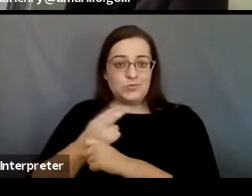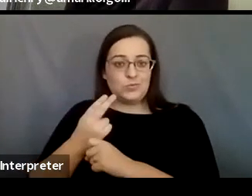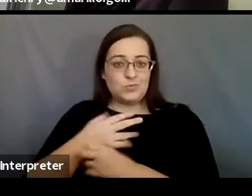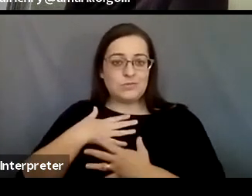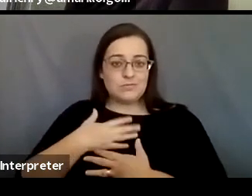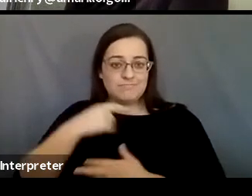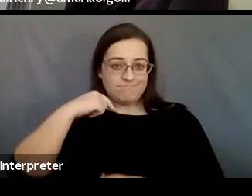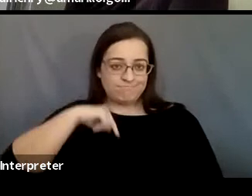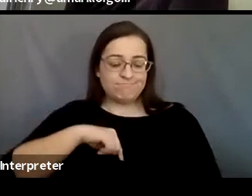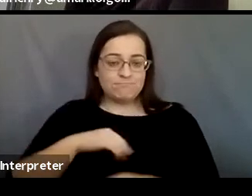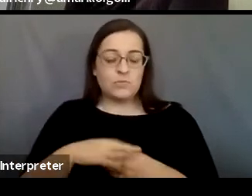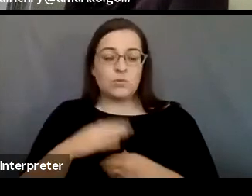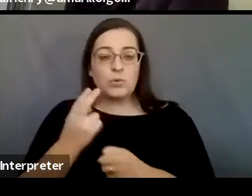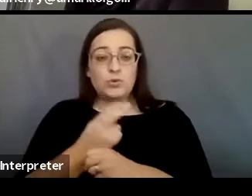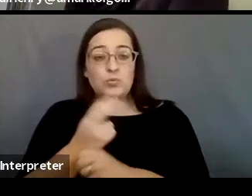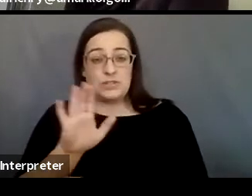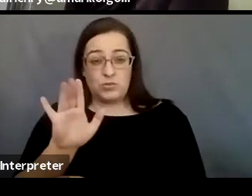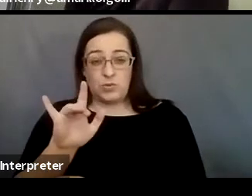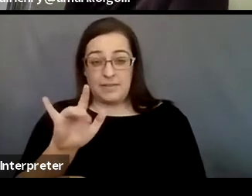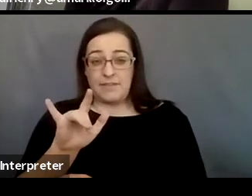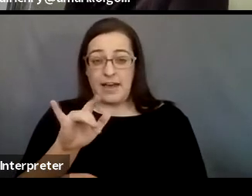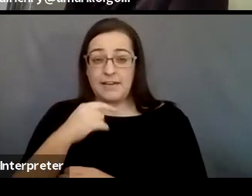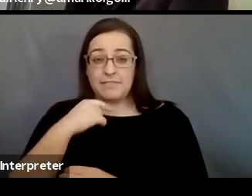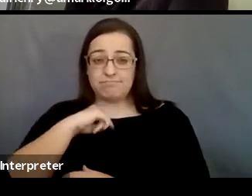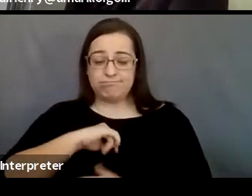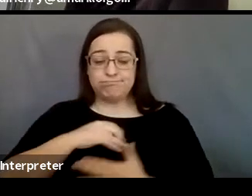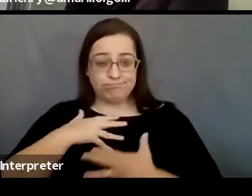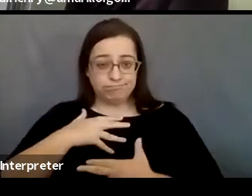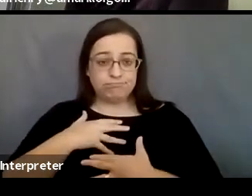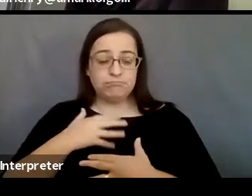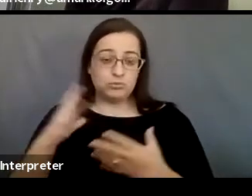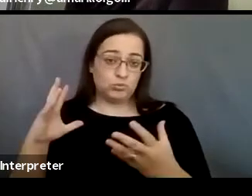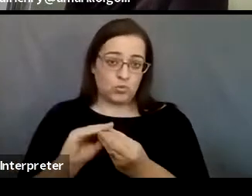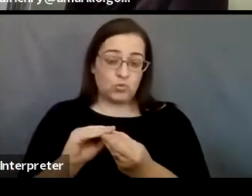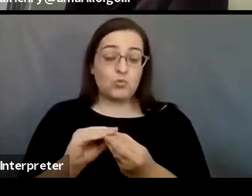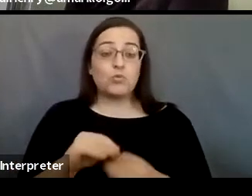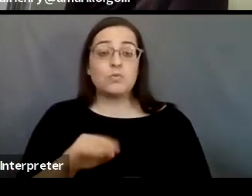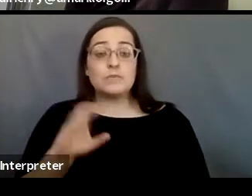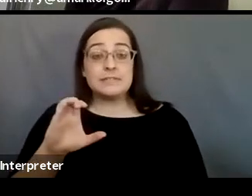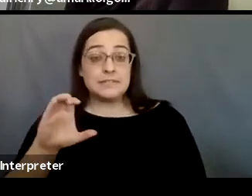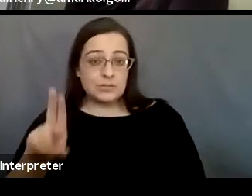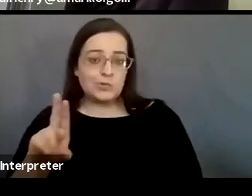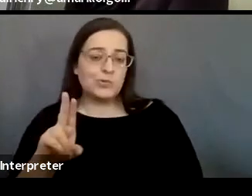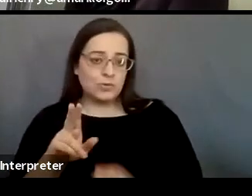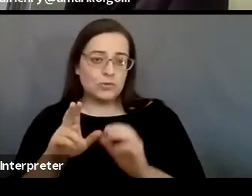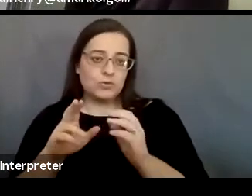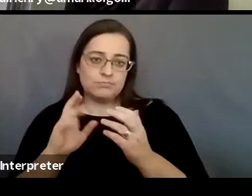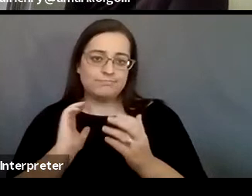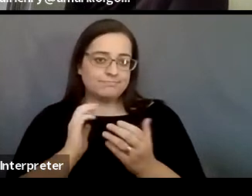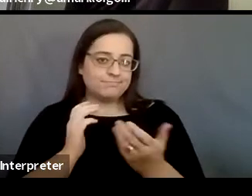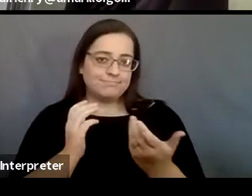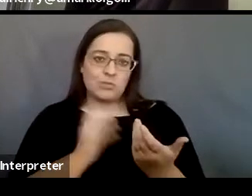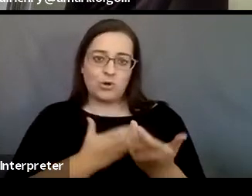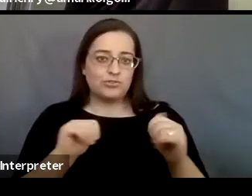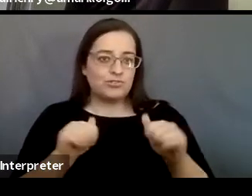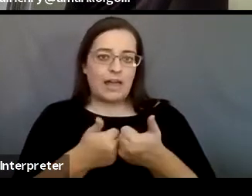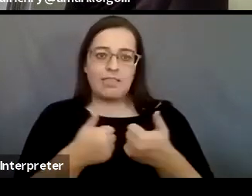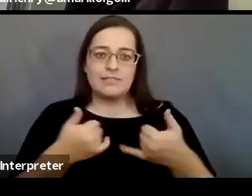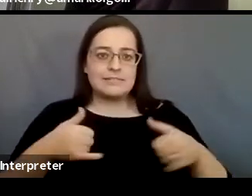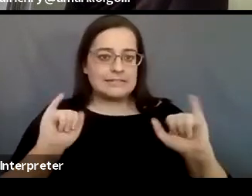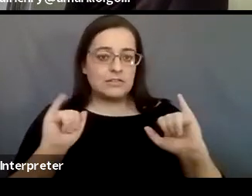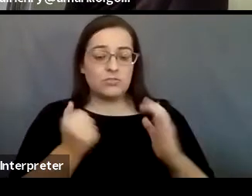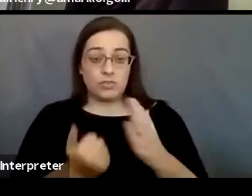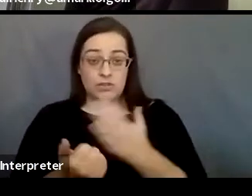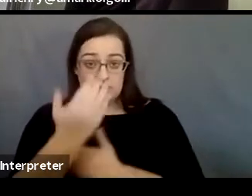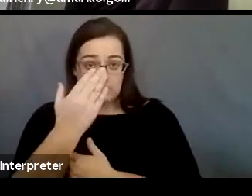using 25 of our ventilators in total. Critical care remains our biggest challenge. And I can tell you this morning, we are